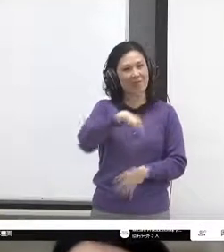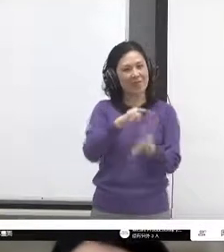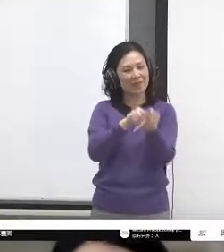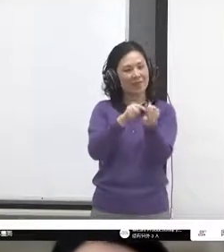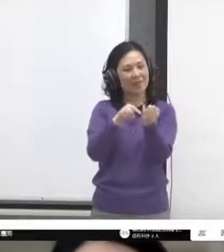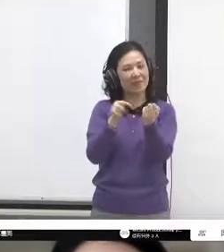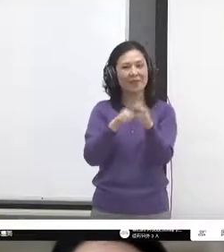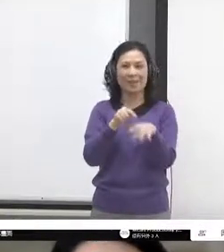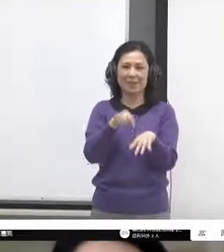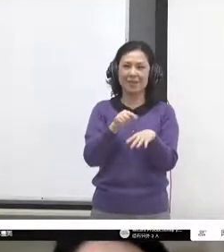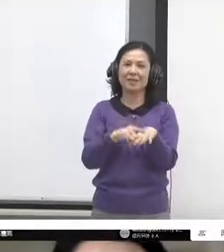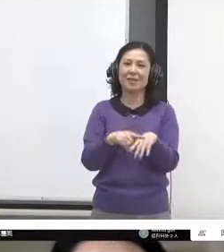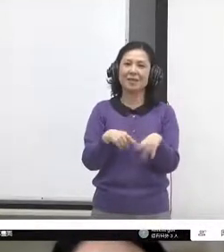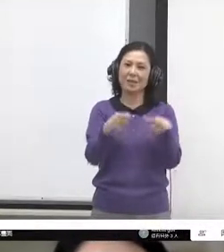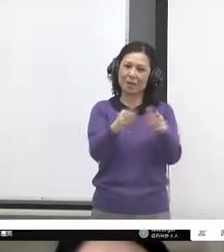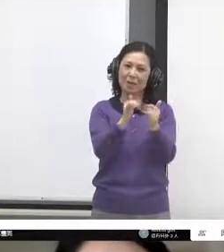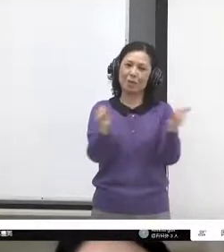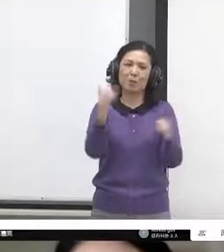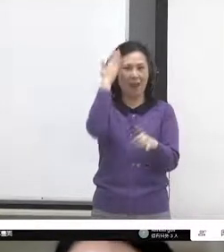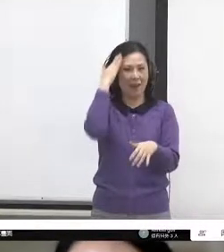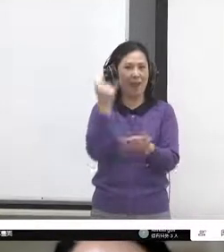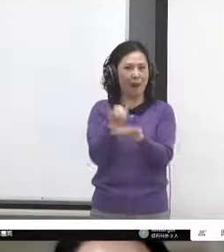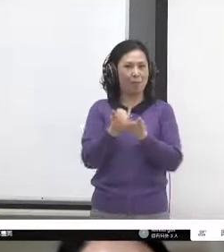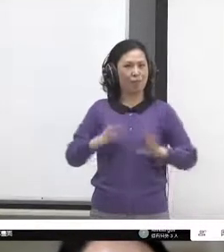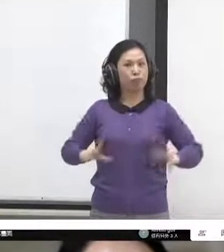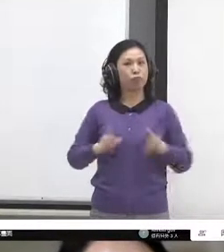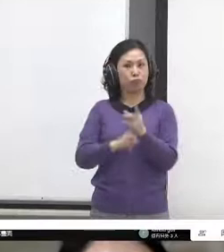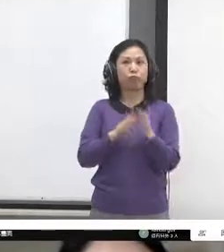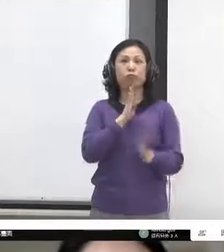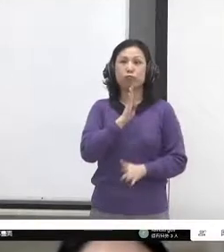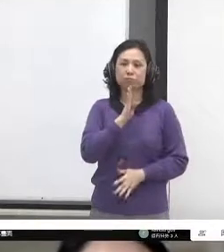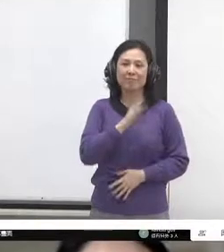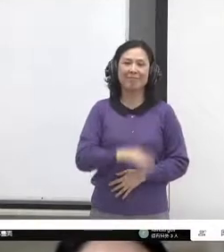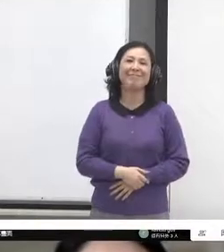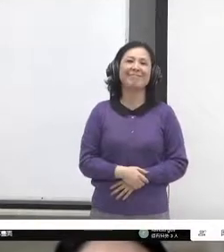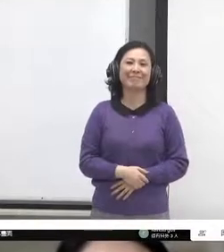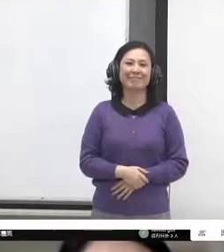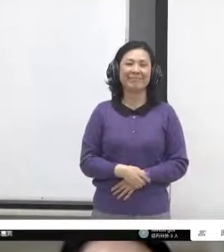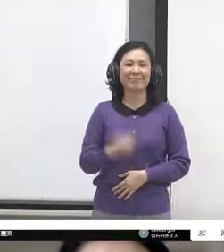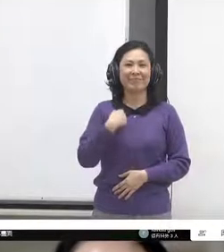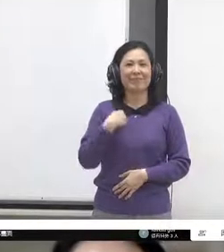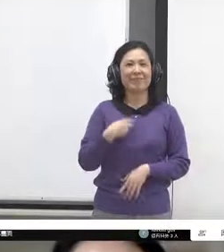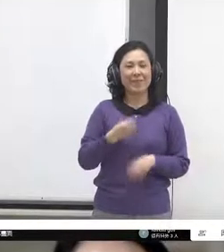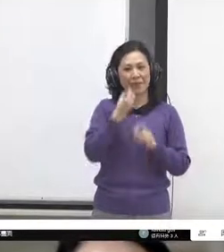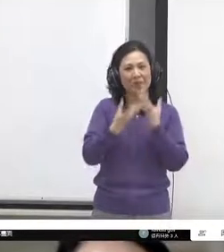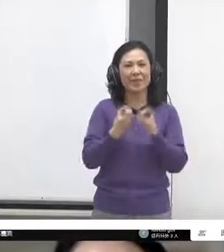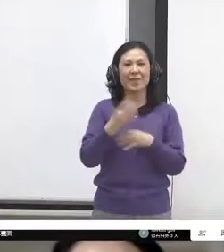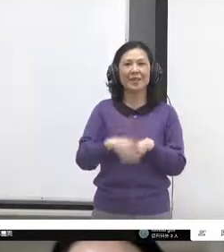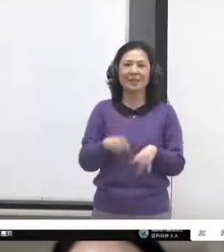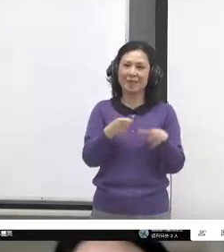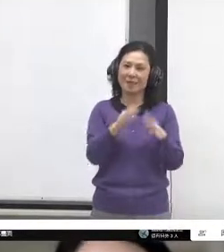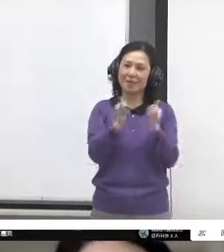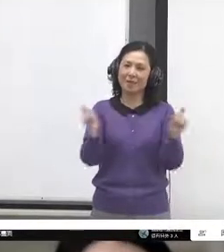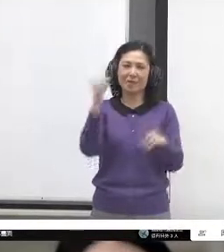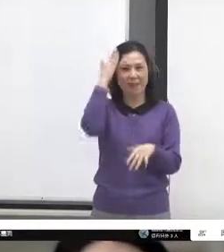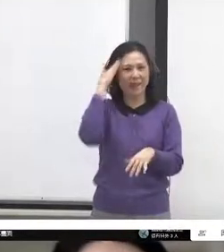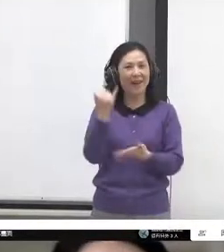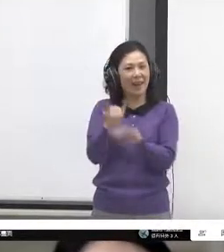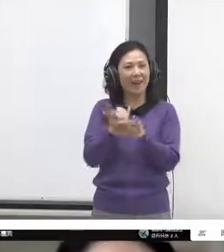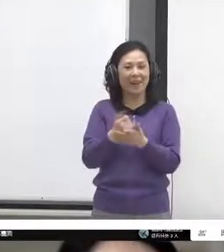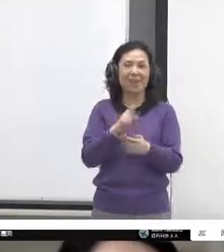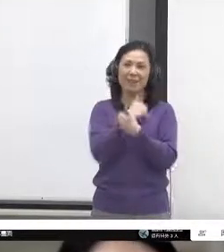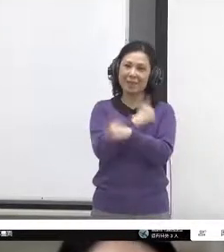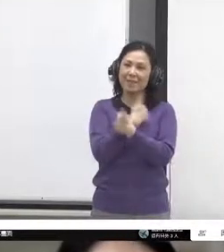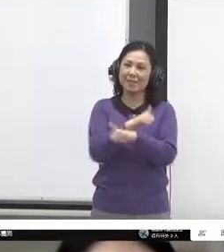us. So we shared up the civic hacking case. Then also is a novel from novel.